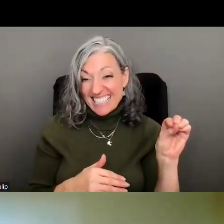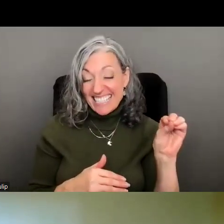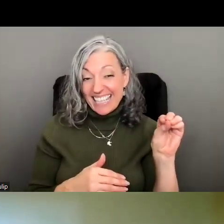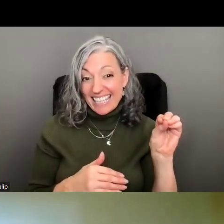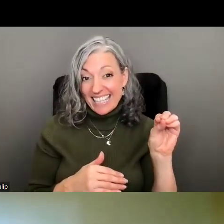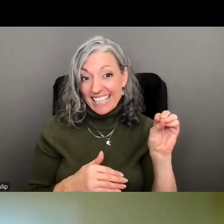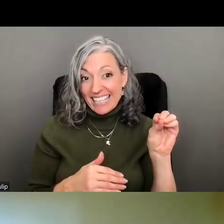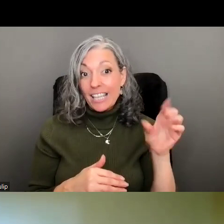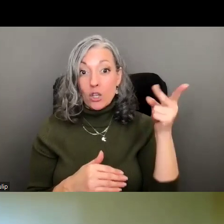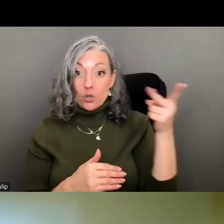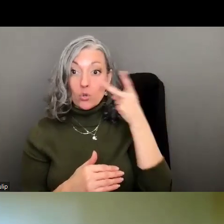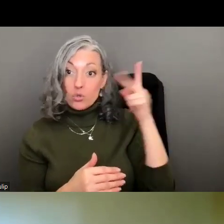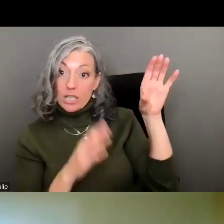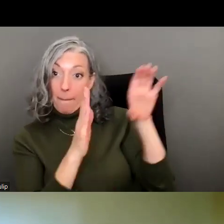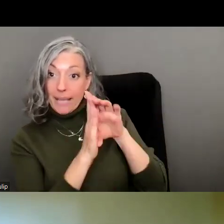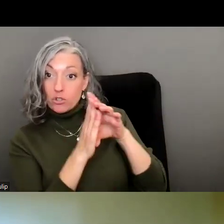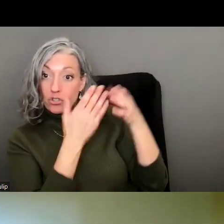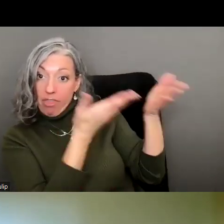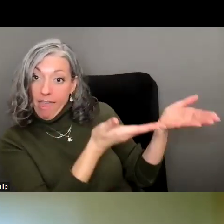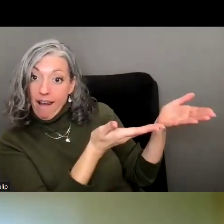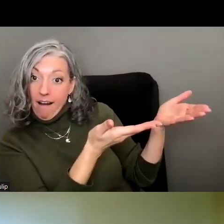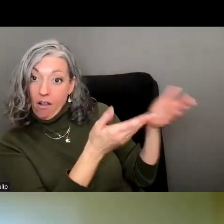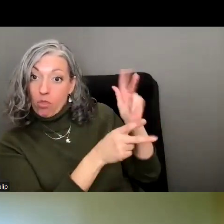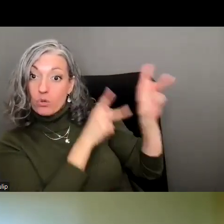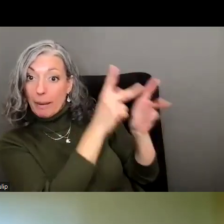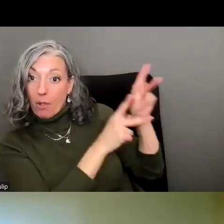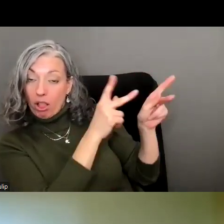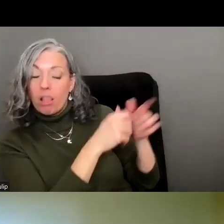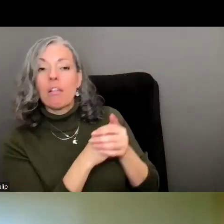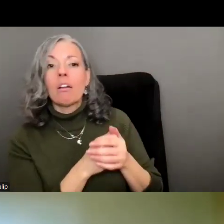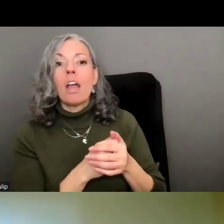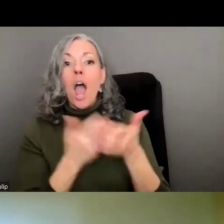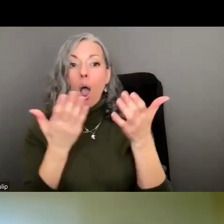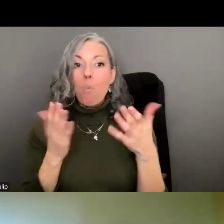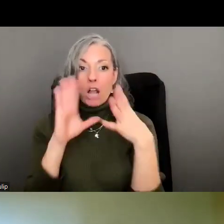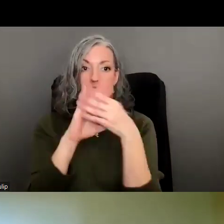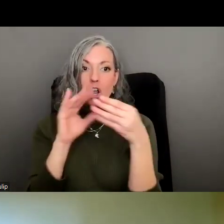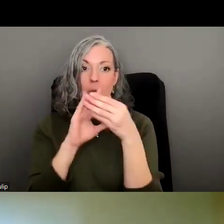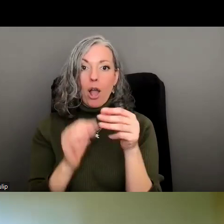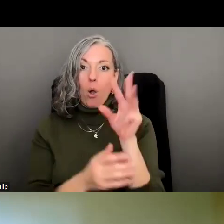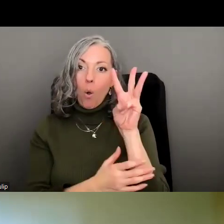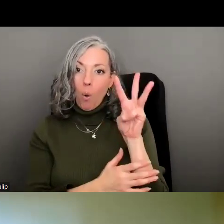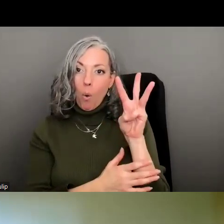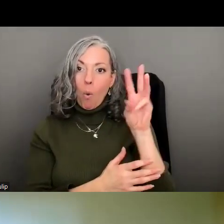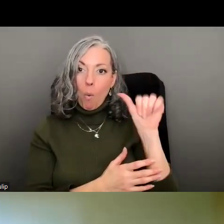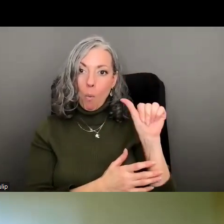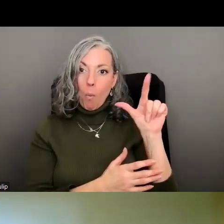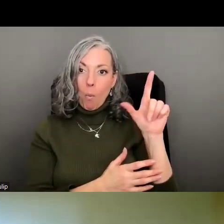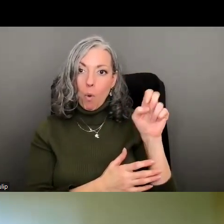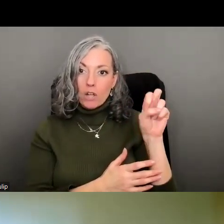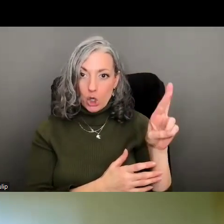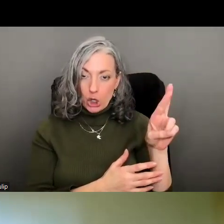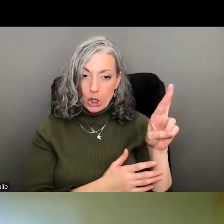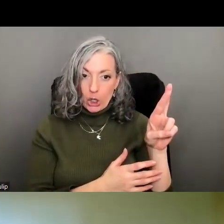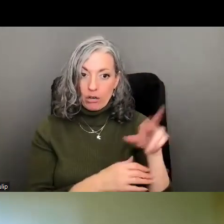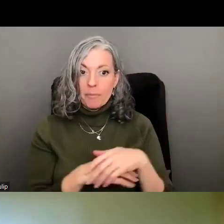pictures at the top of the slide of people, and I'd like to talk about Walter and to center